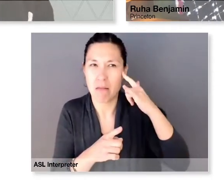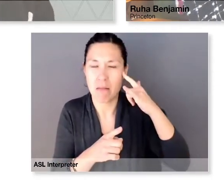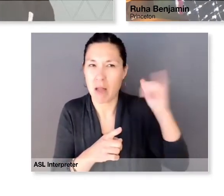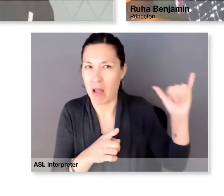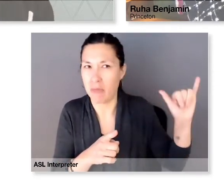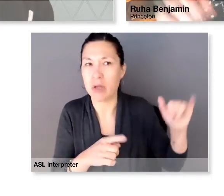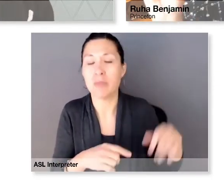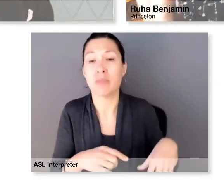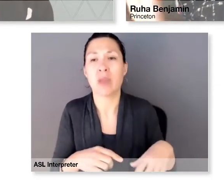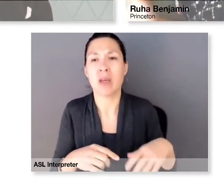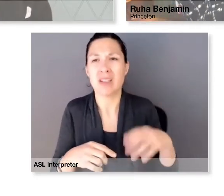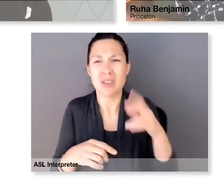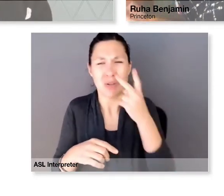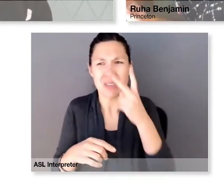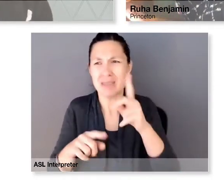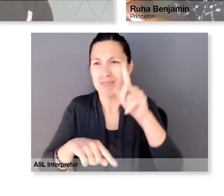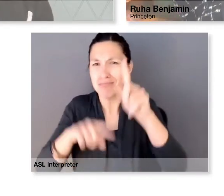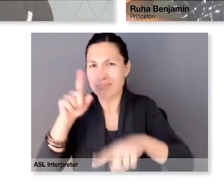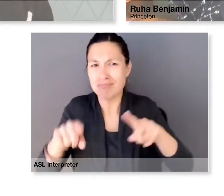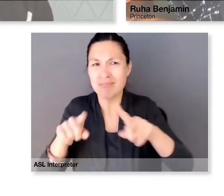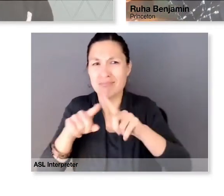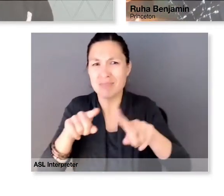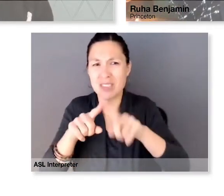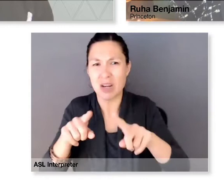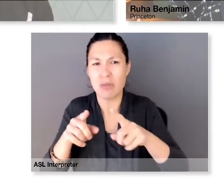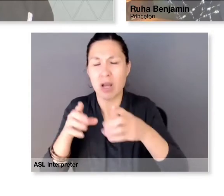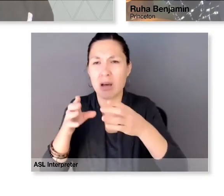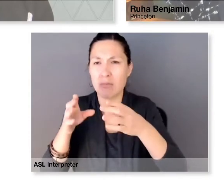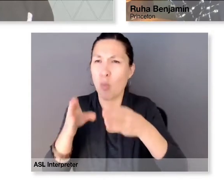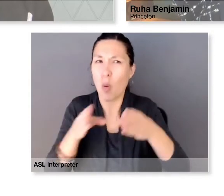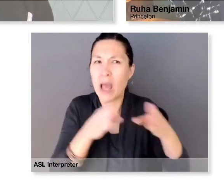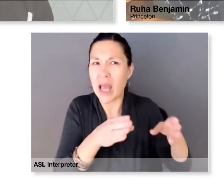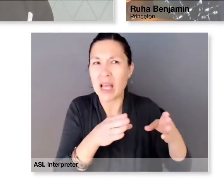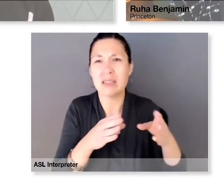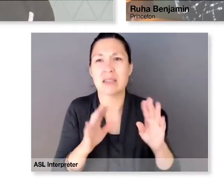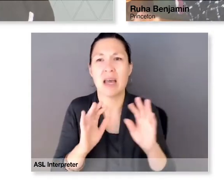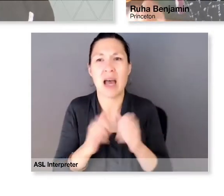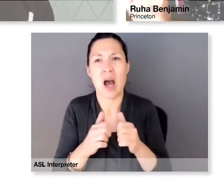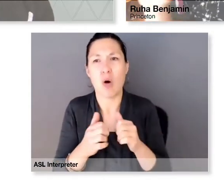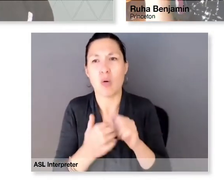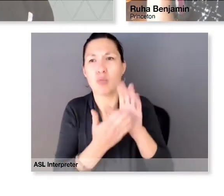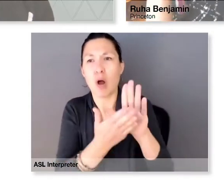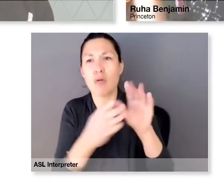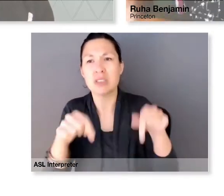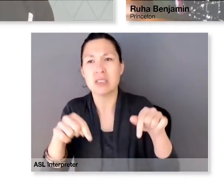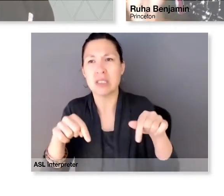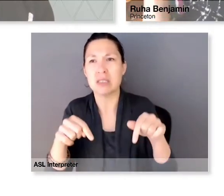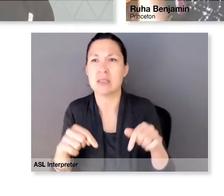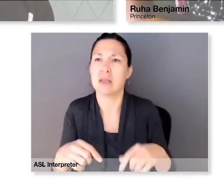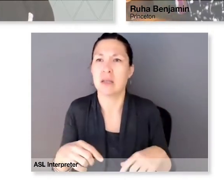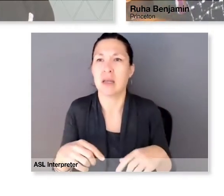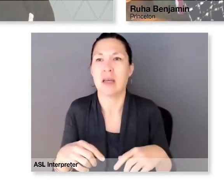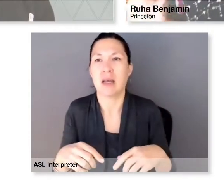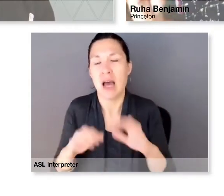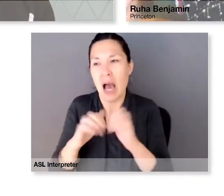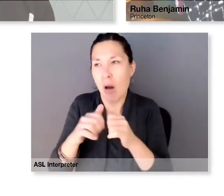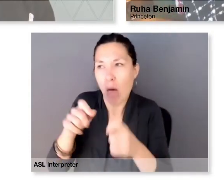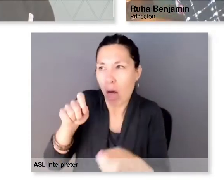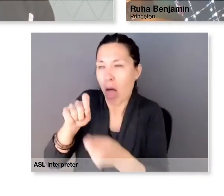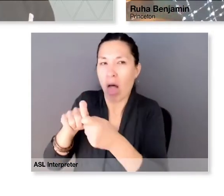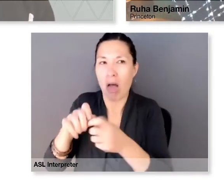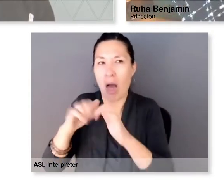from, you know, on a continuum of more critical, countering, subversive to creative